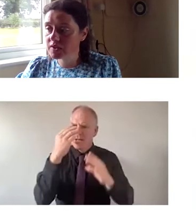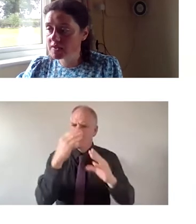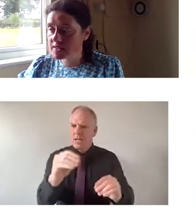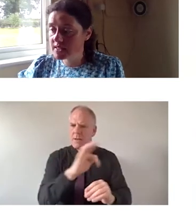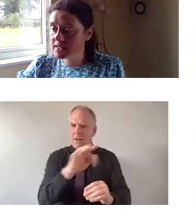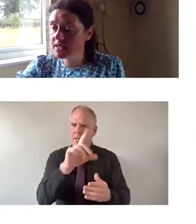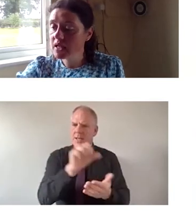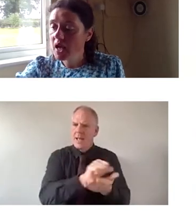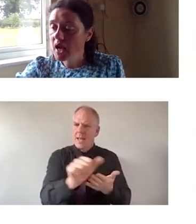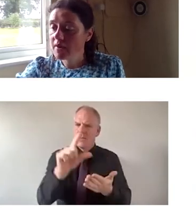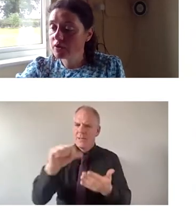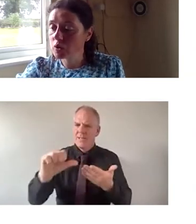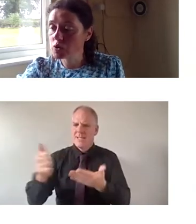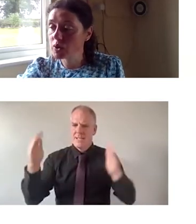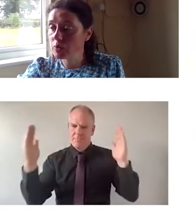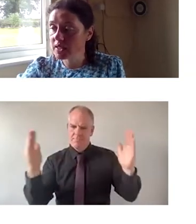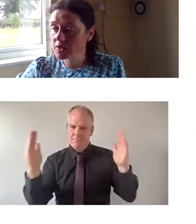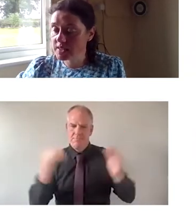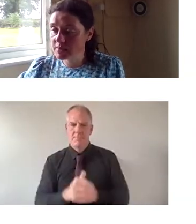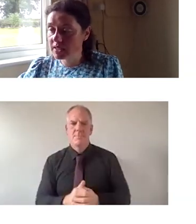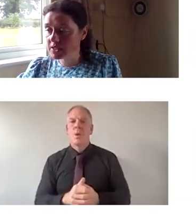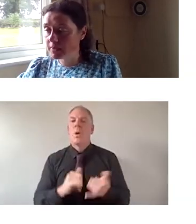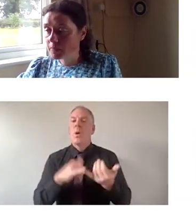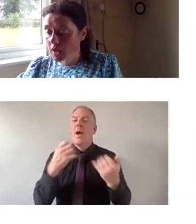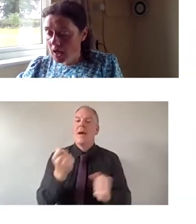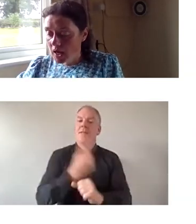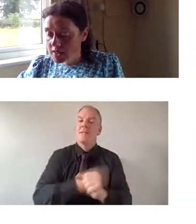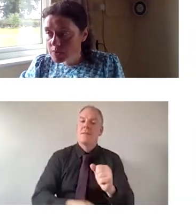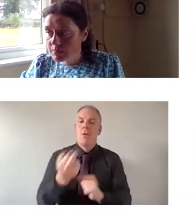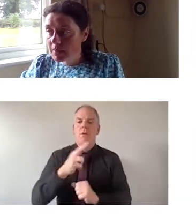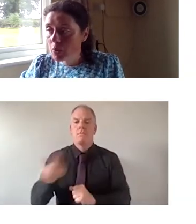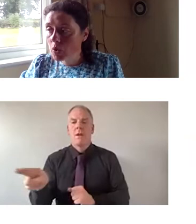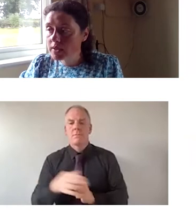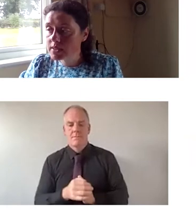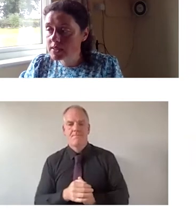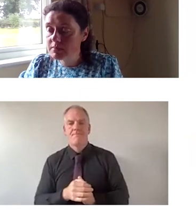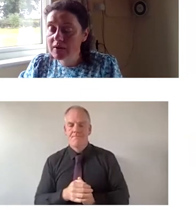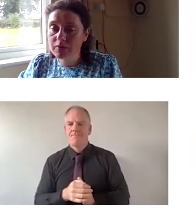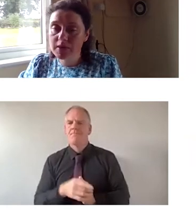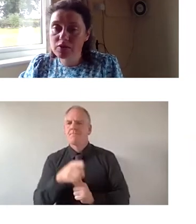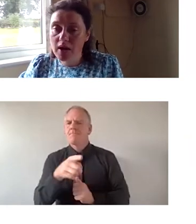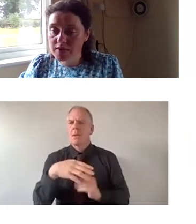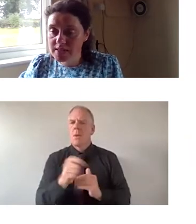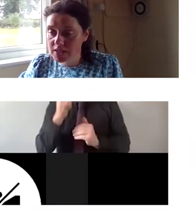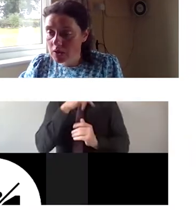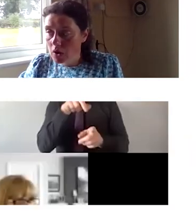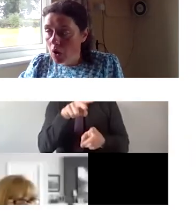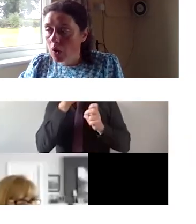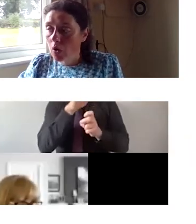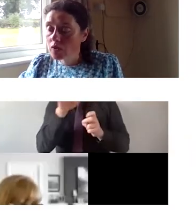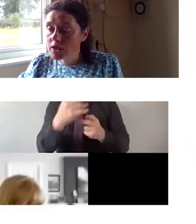2011 to 2016, for those with and without a disability. And I suppose the main point to make from this graph is